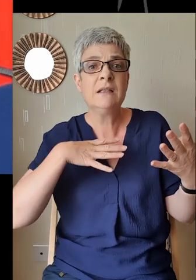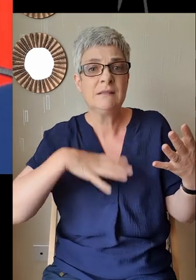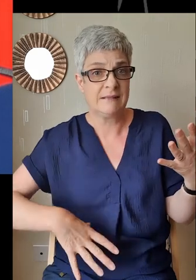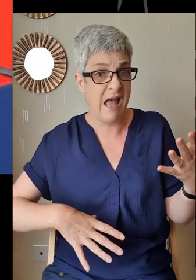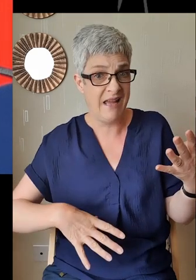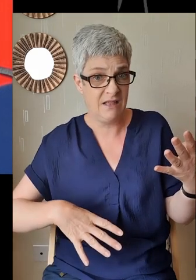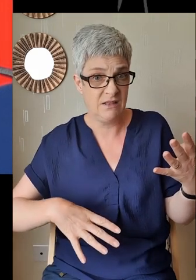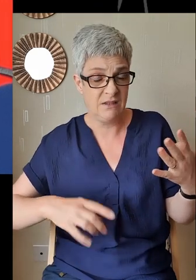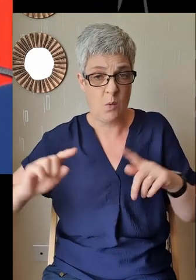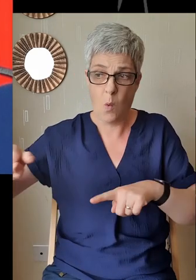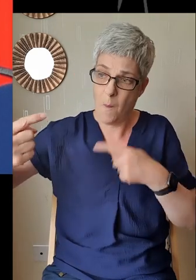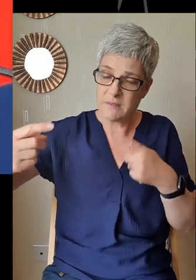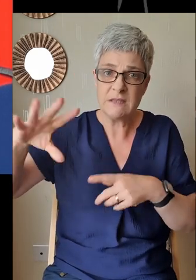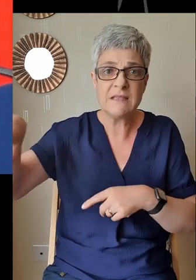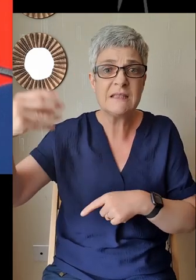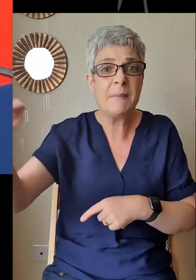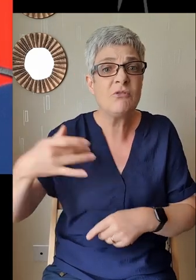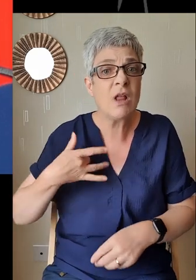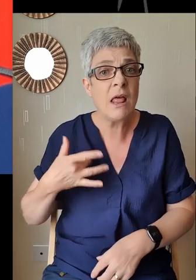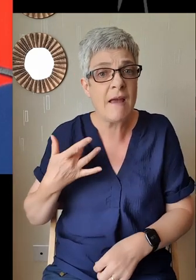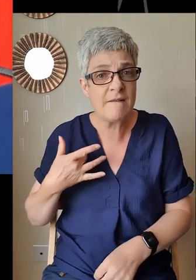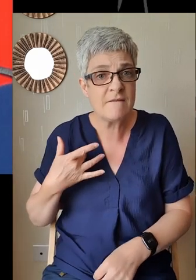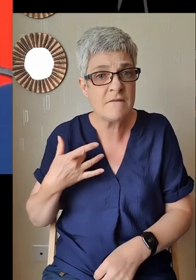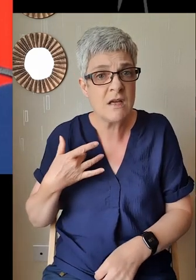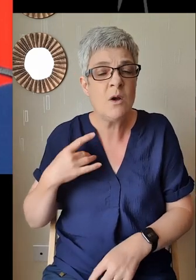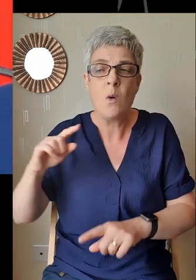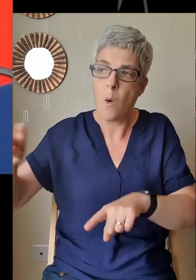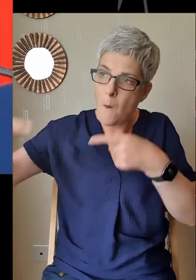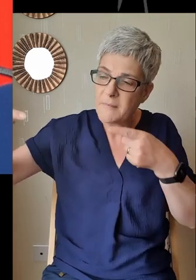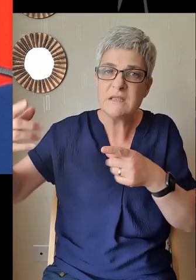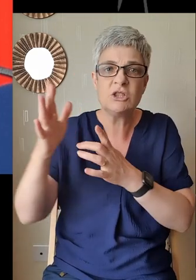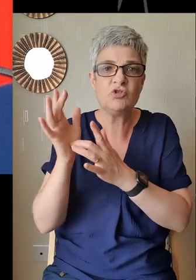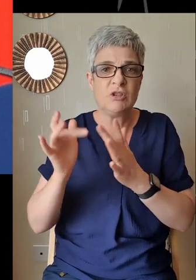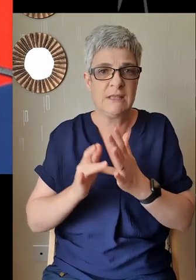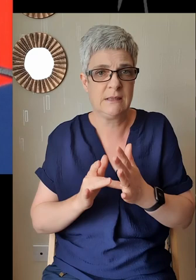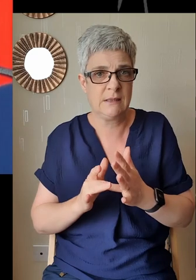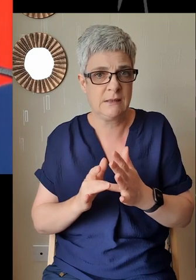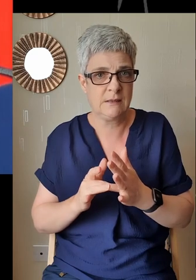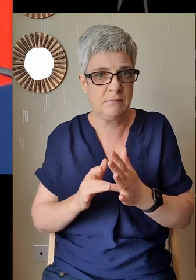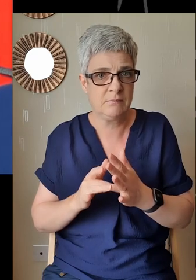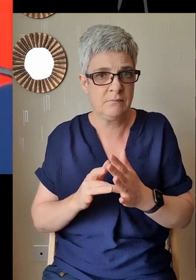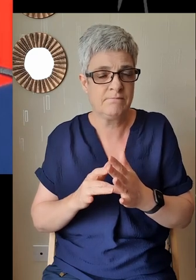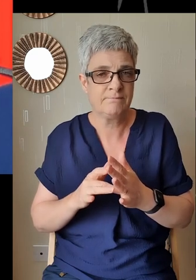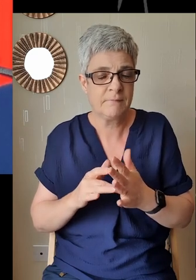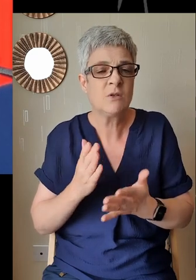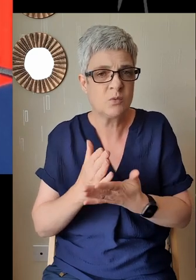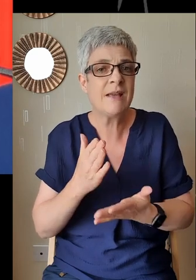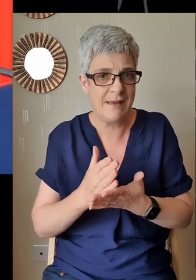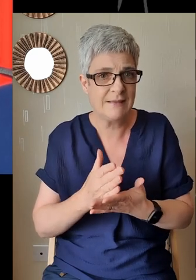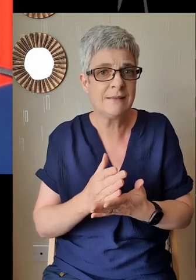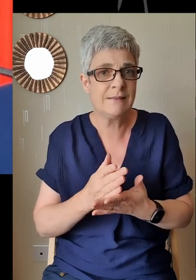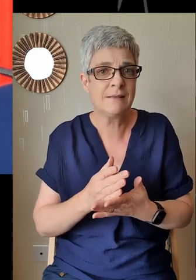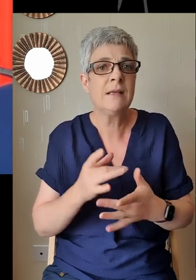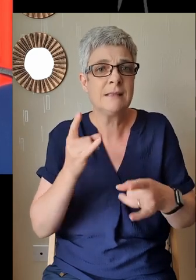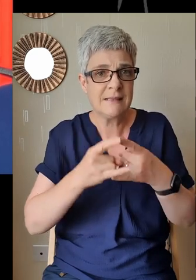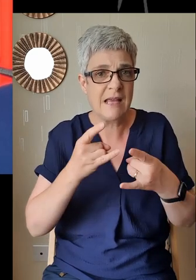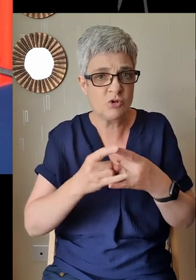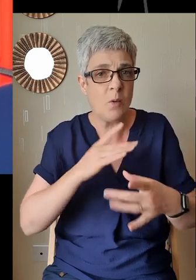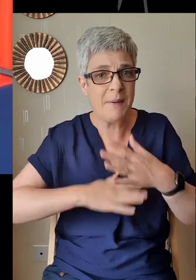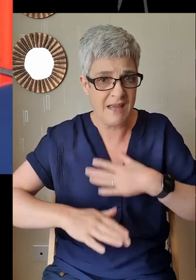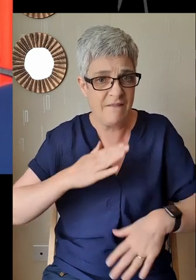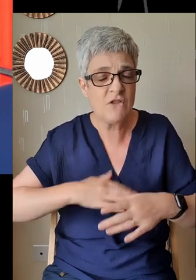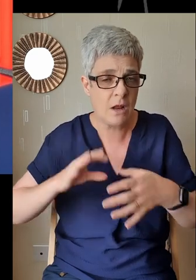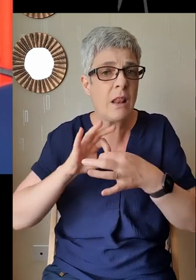contrary to life in the Spirit, contrary to the way of Jesus. They relate, yes, to sexual behavior, but also